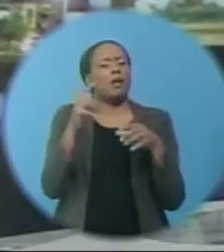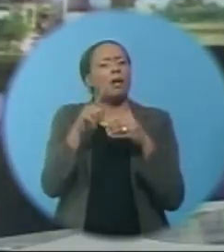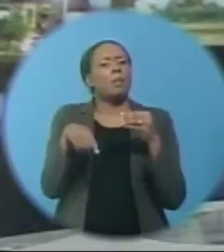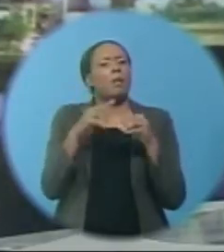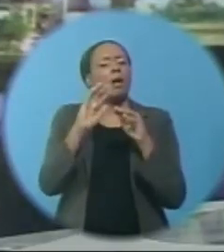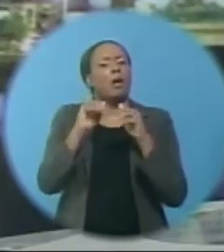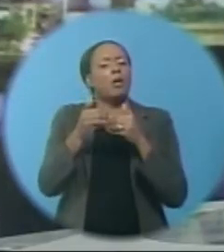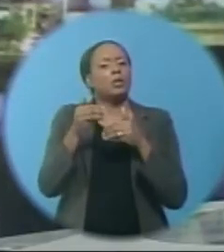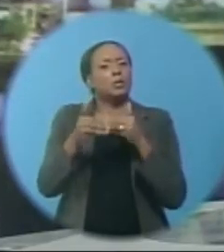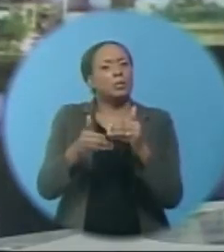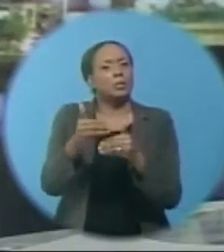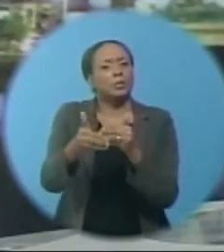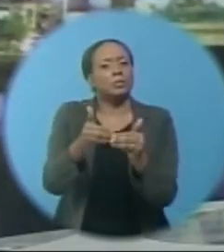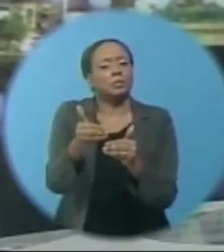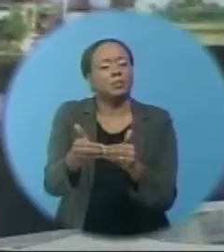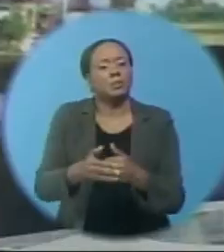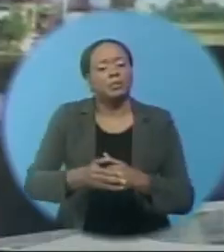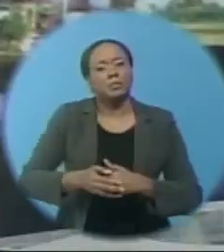this concern.